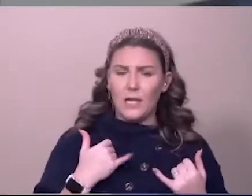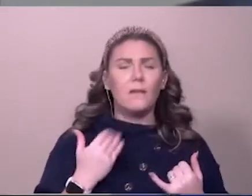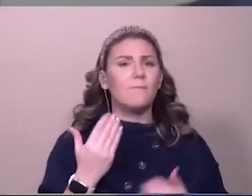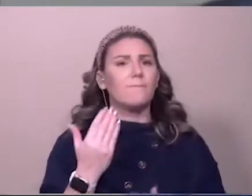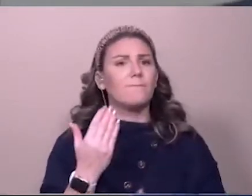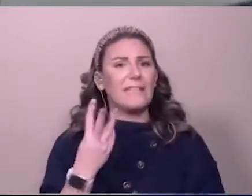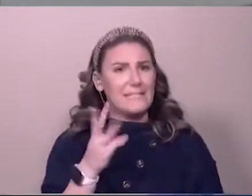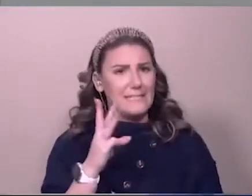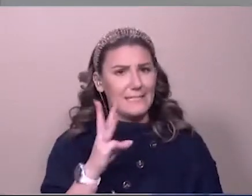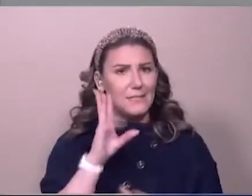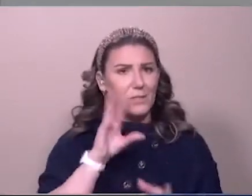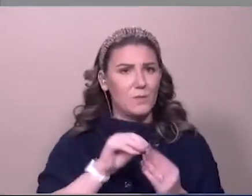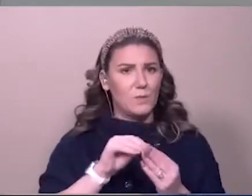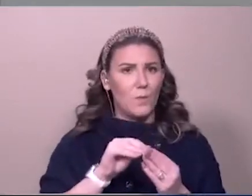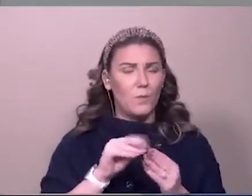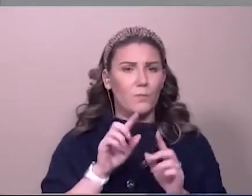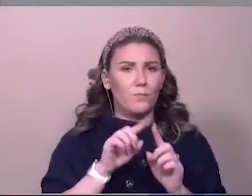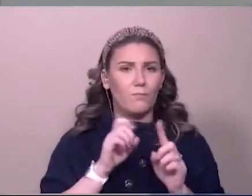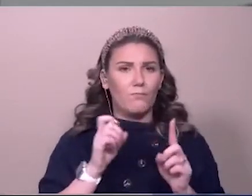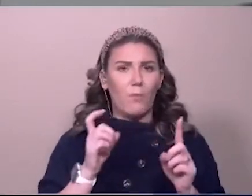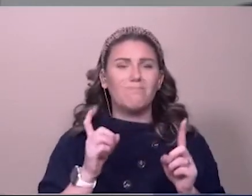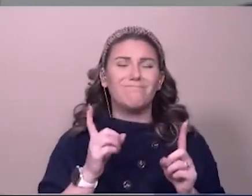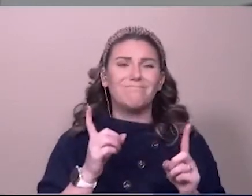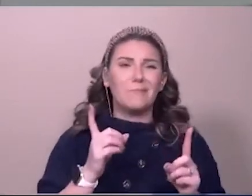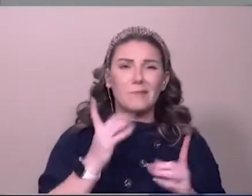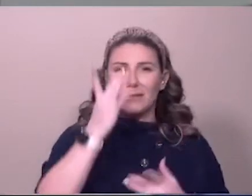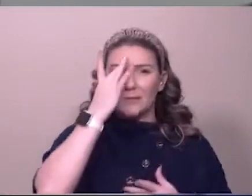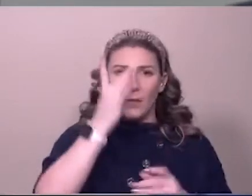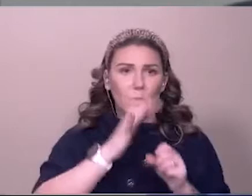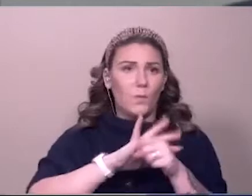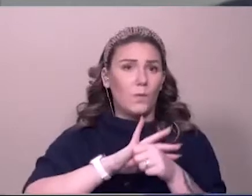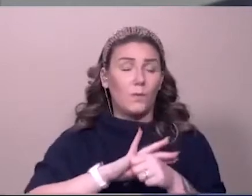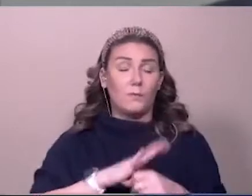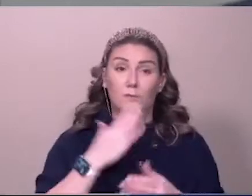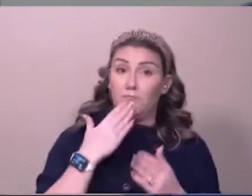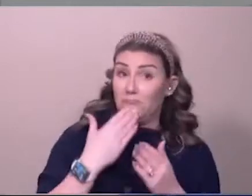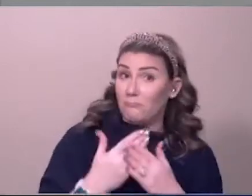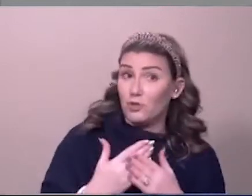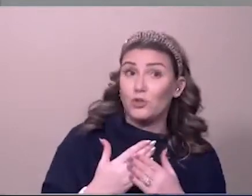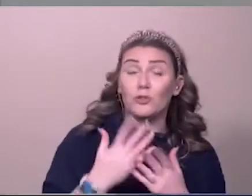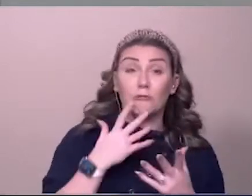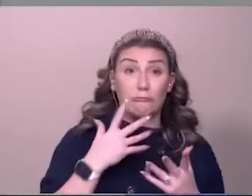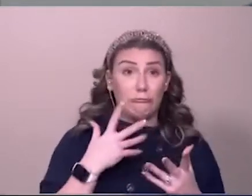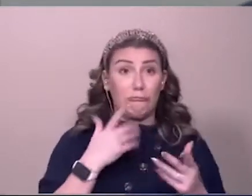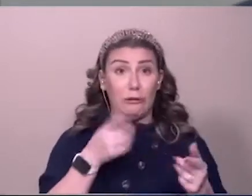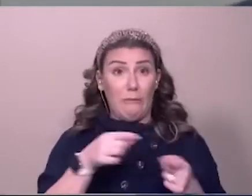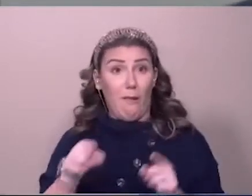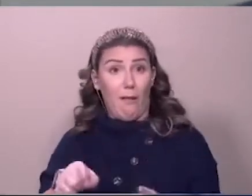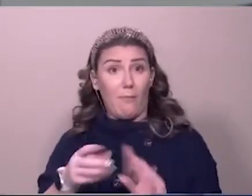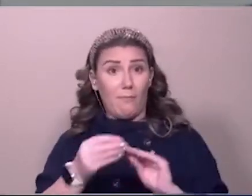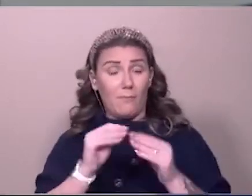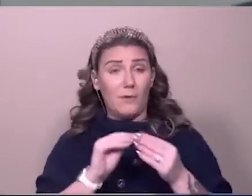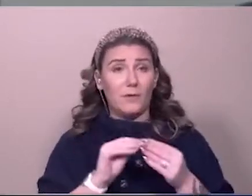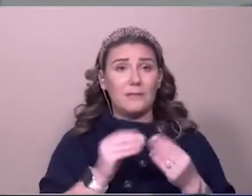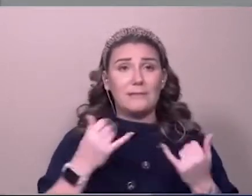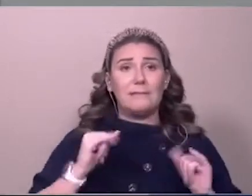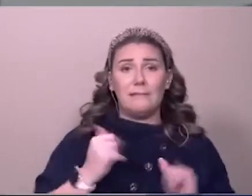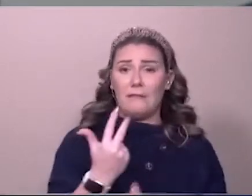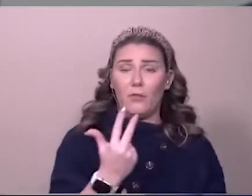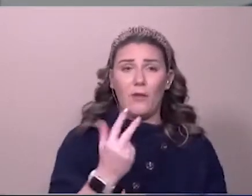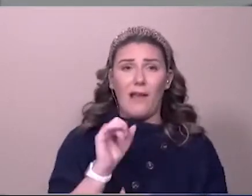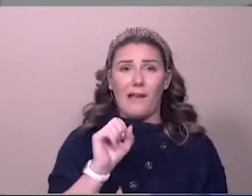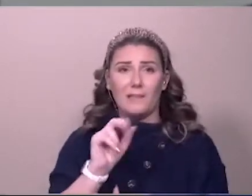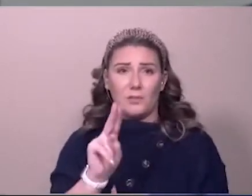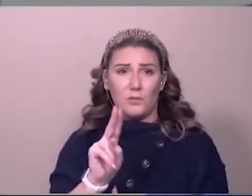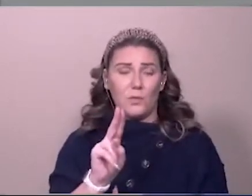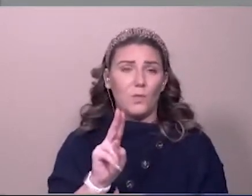total out due to COVID. So again, welcome trend. We still have 3 in the ICU